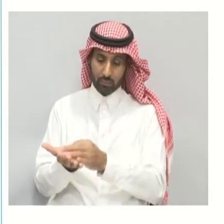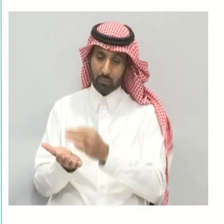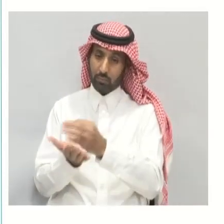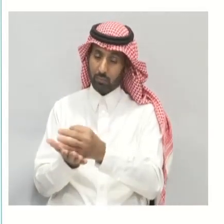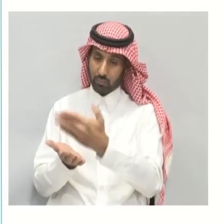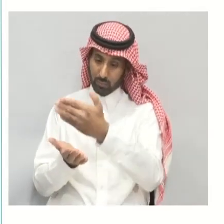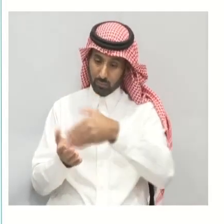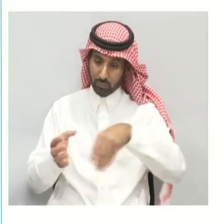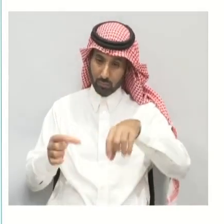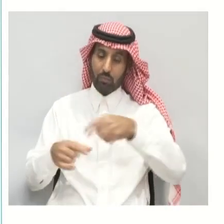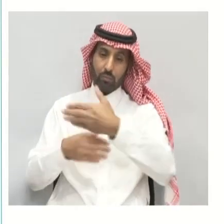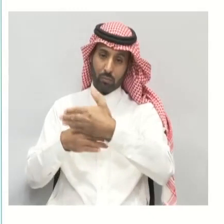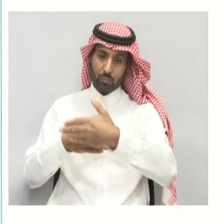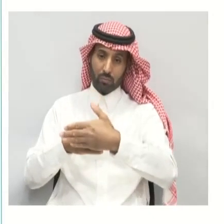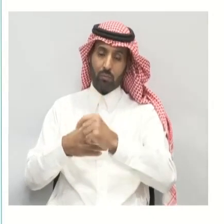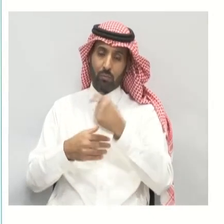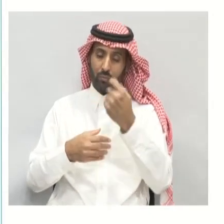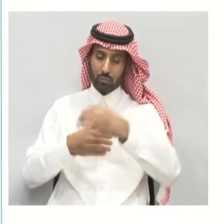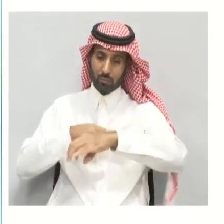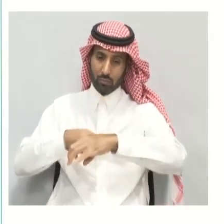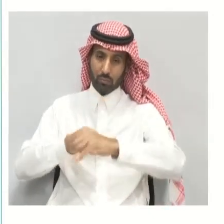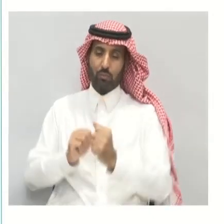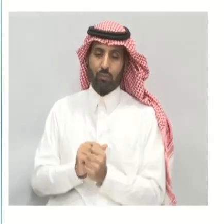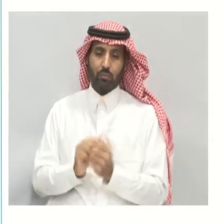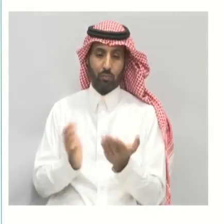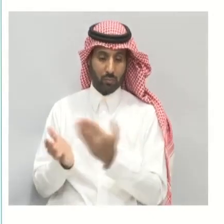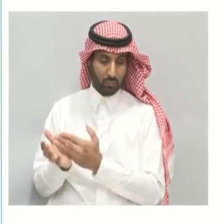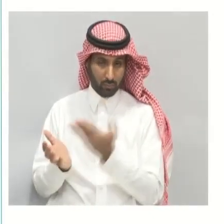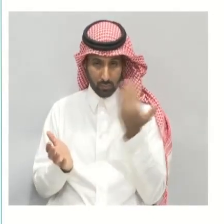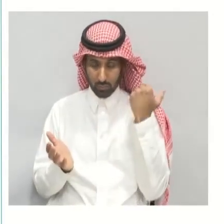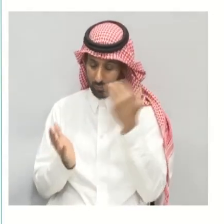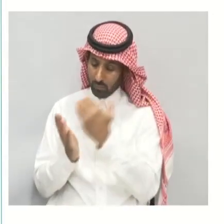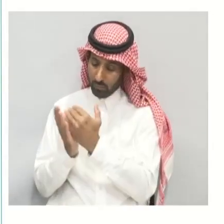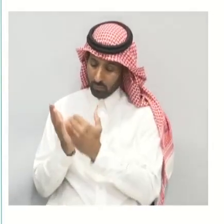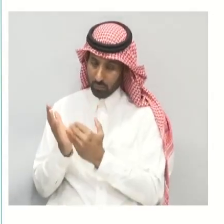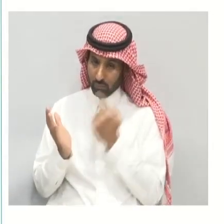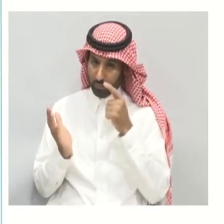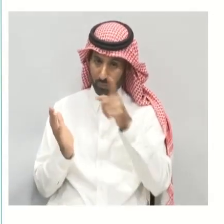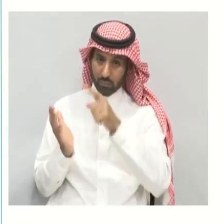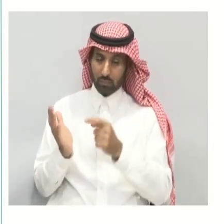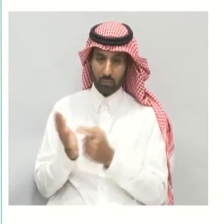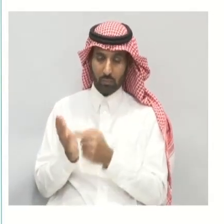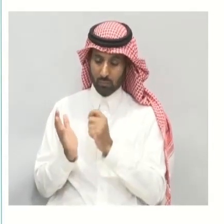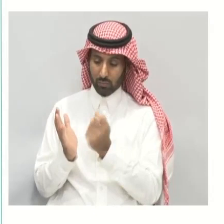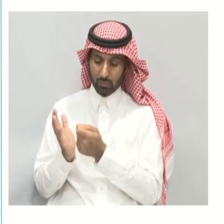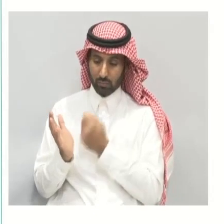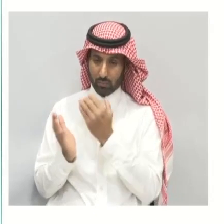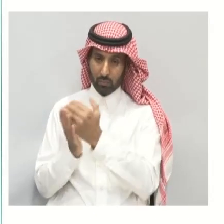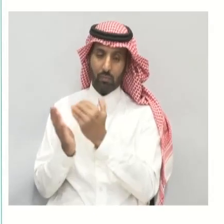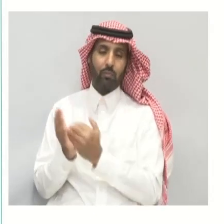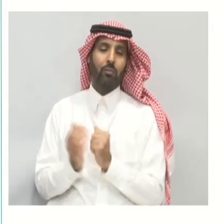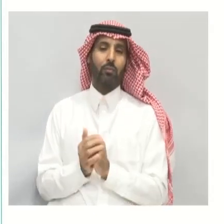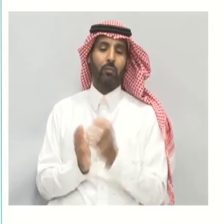the border of these two countries. So we'll go back to the question and we're going to write down the